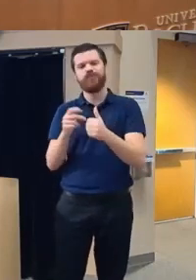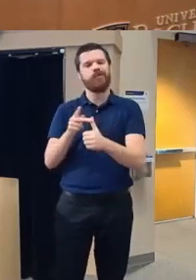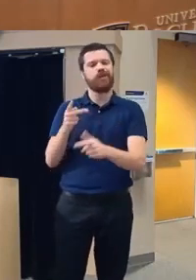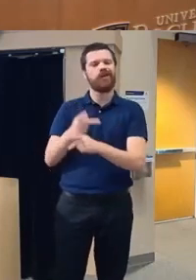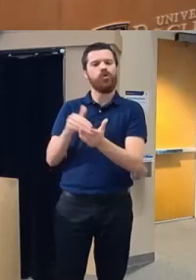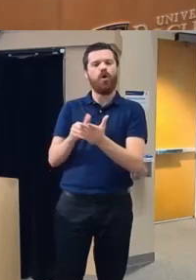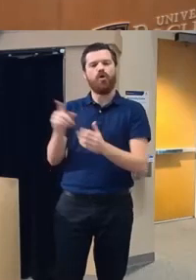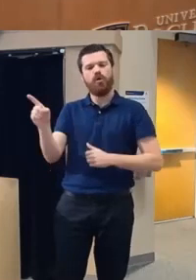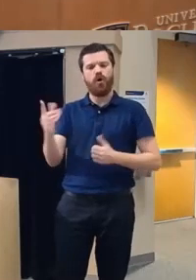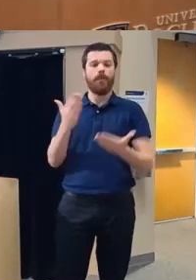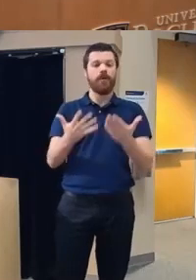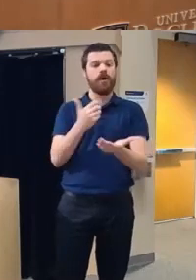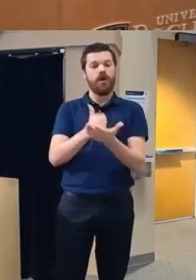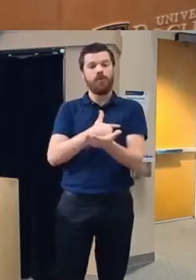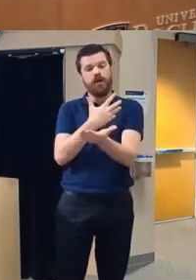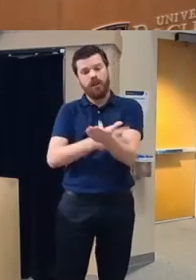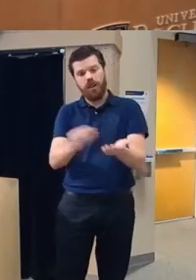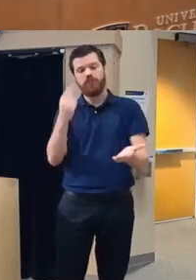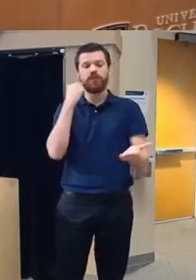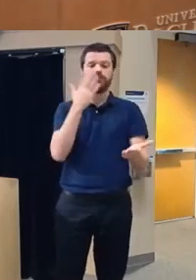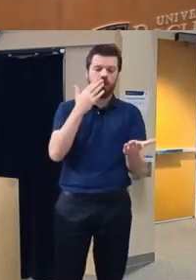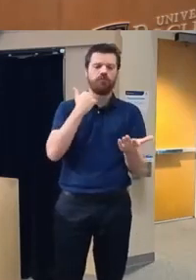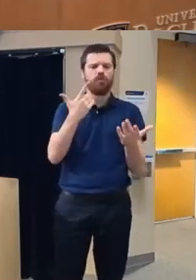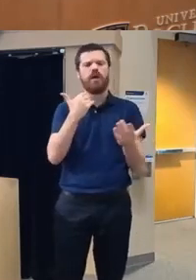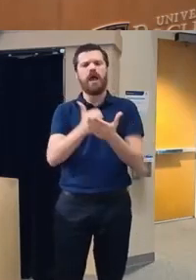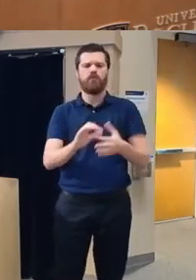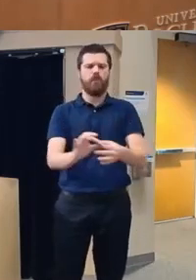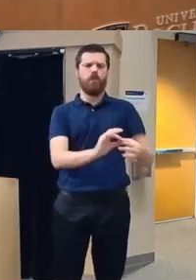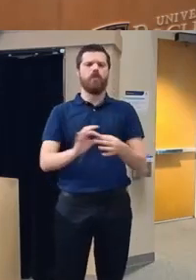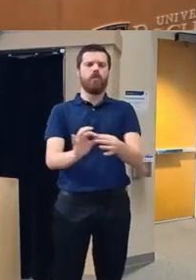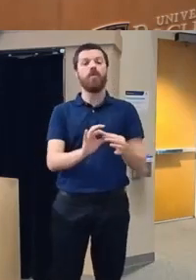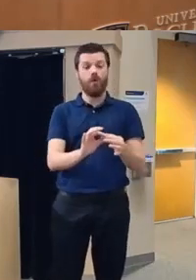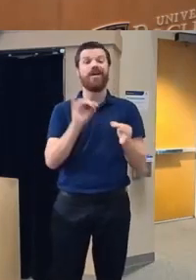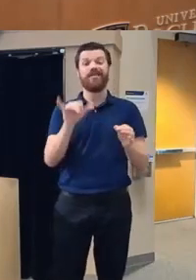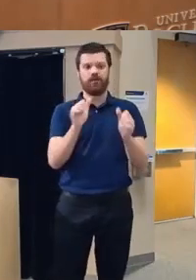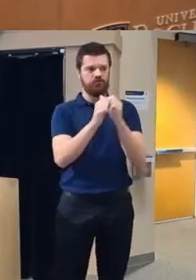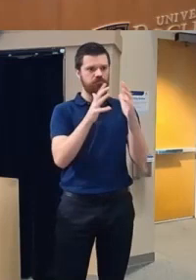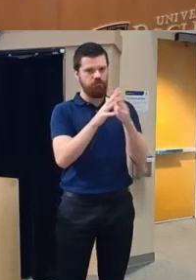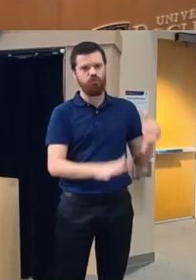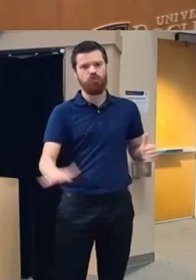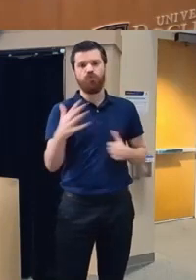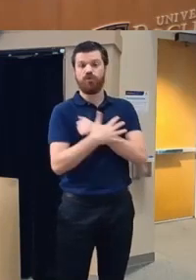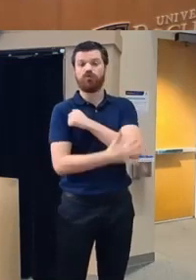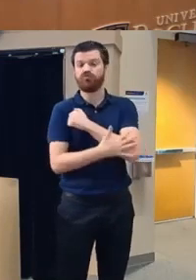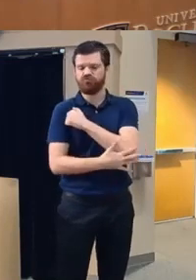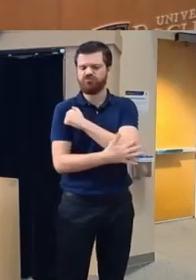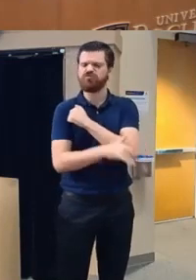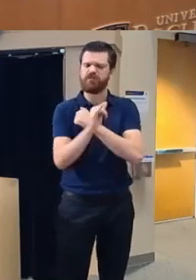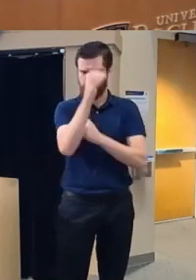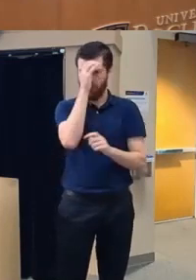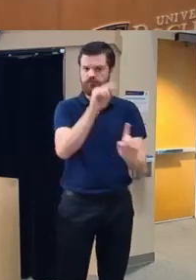care doctor. They might help with labs for diabetes and things like that. So that was going on all around the country.